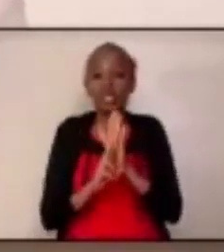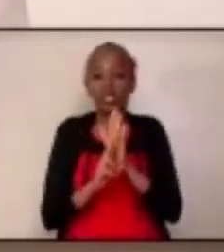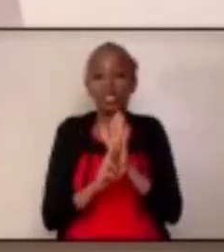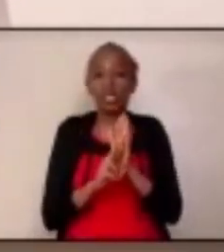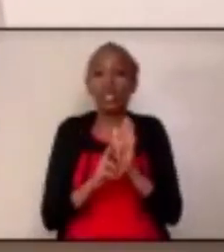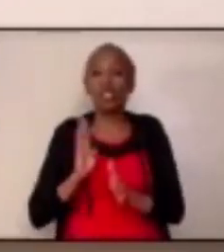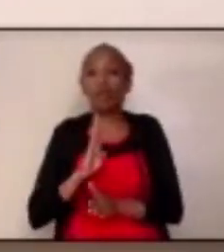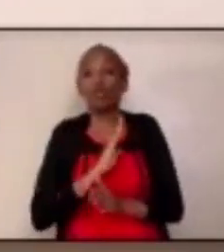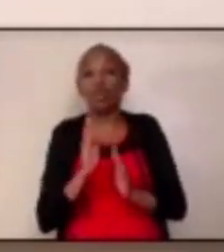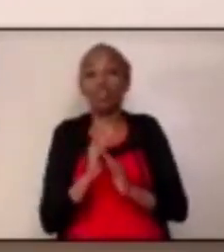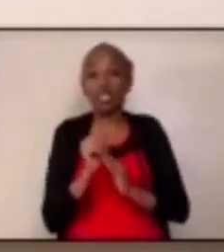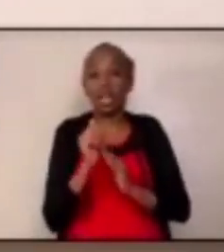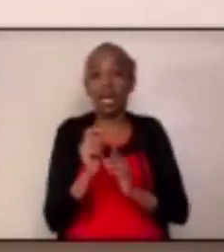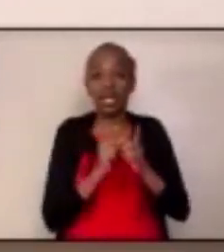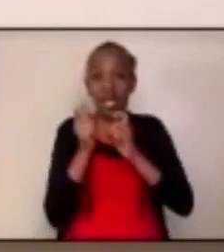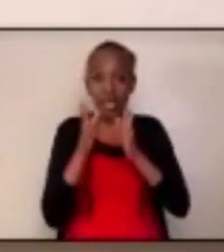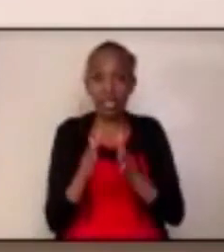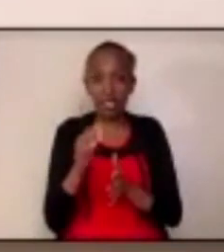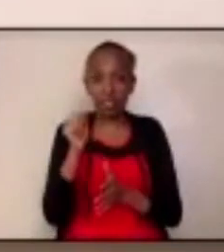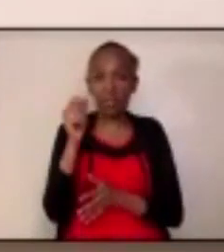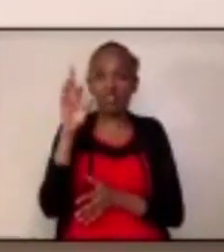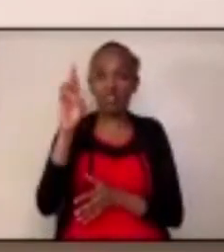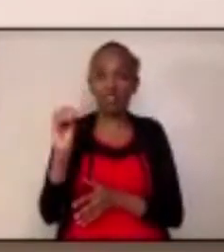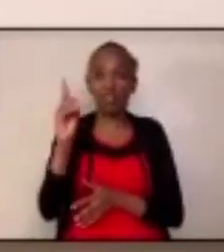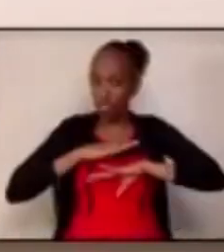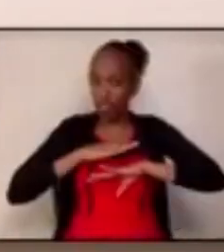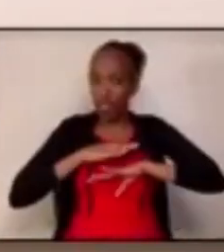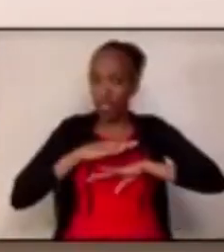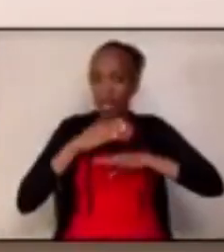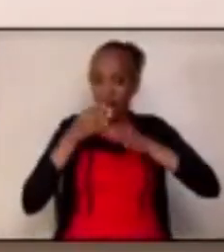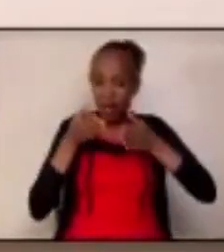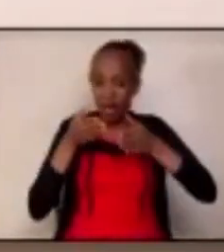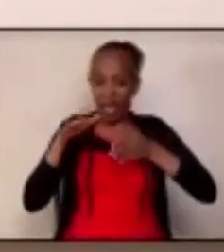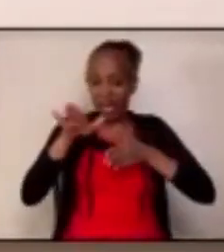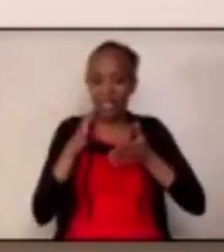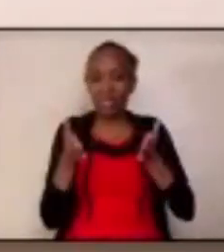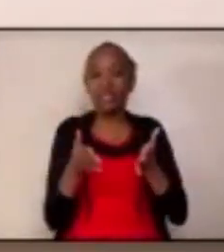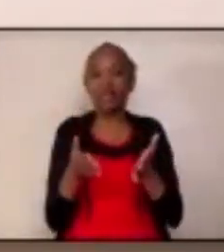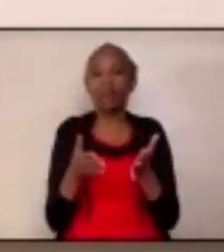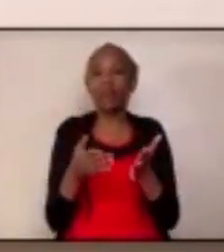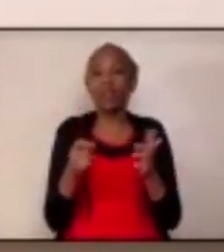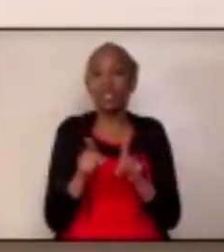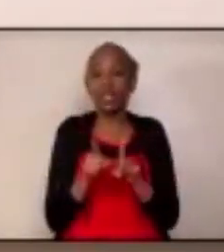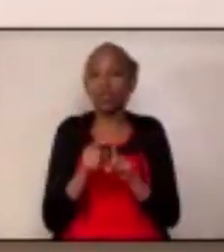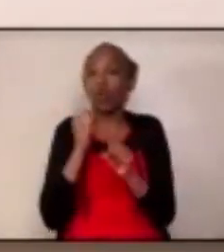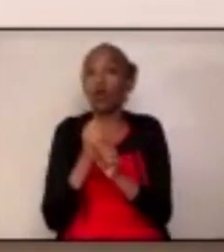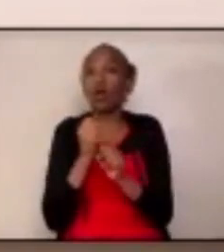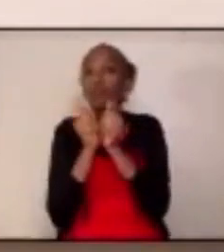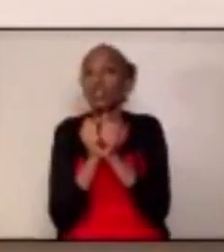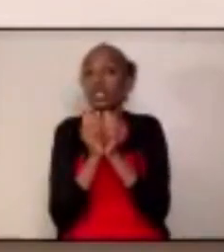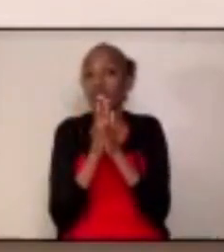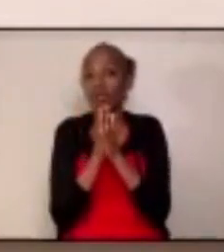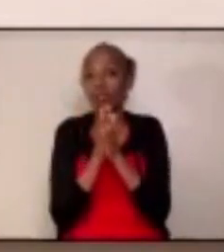Board of Directors of AFRODAD, our partners, and to my colleagues who